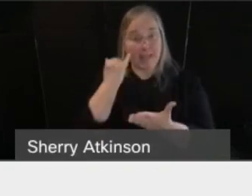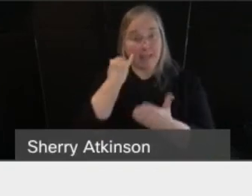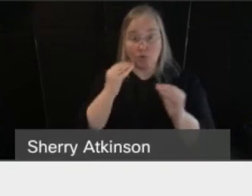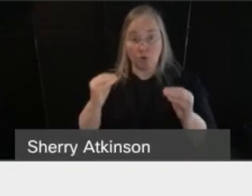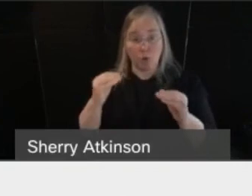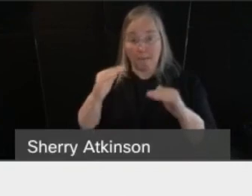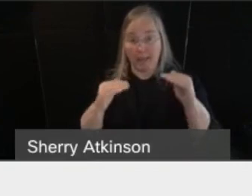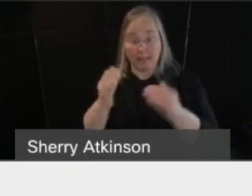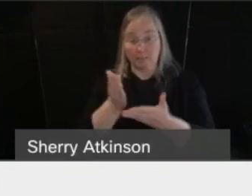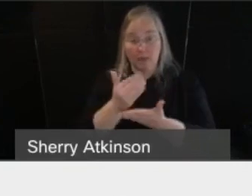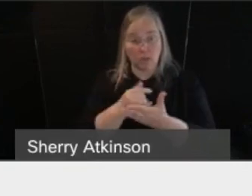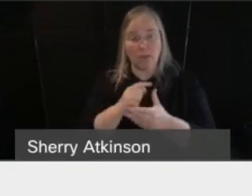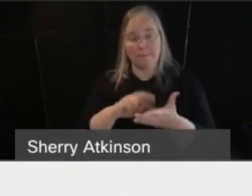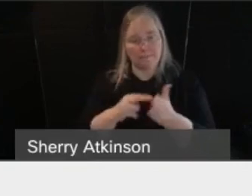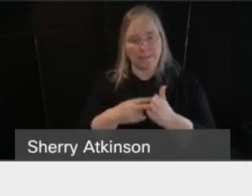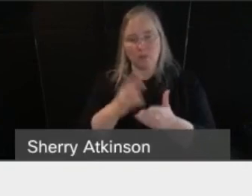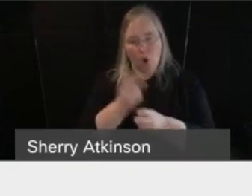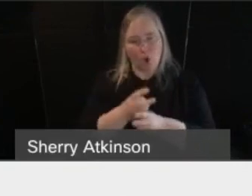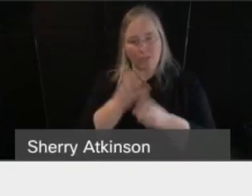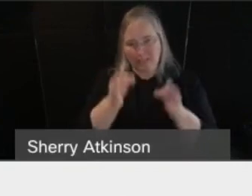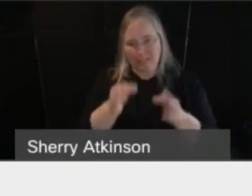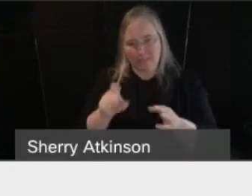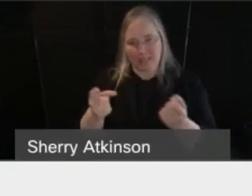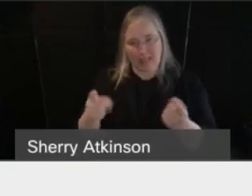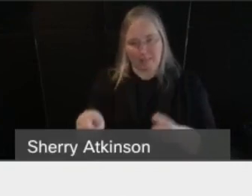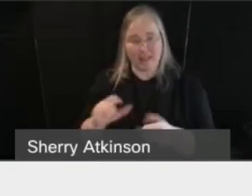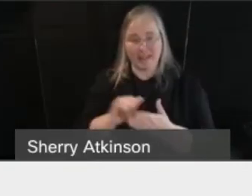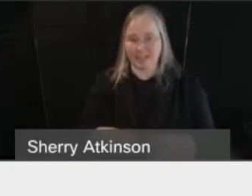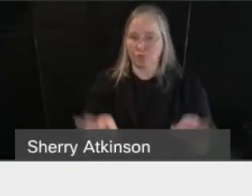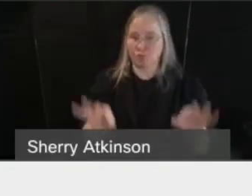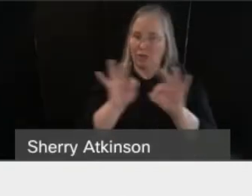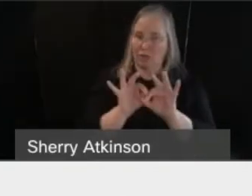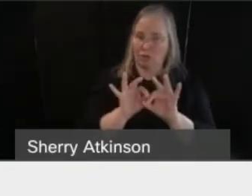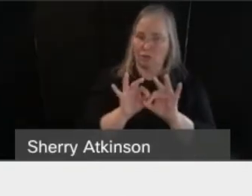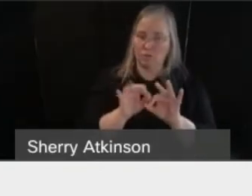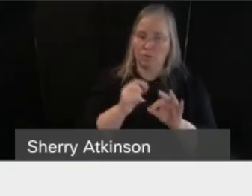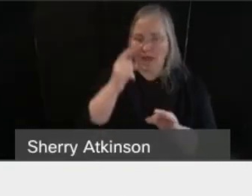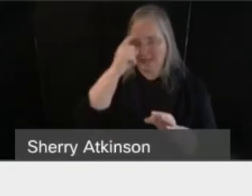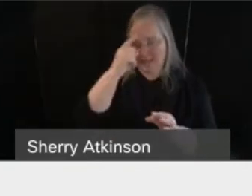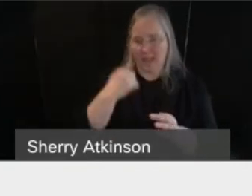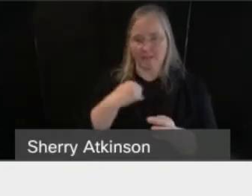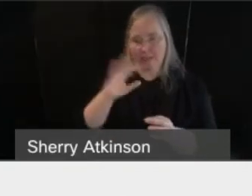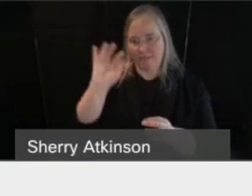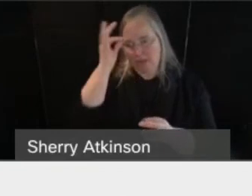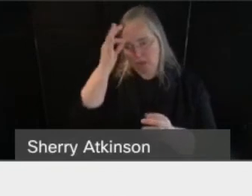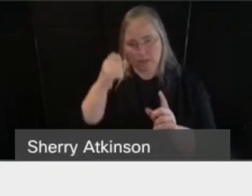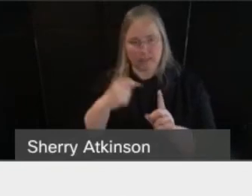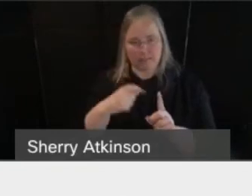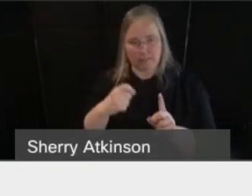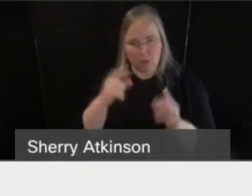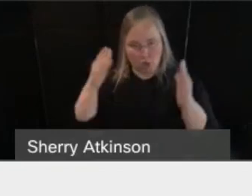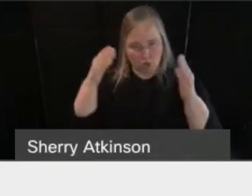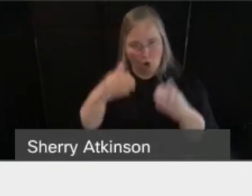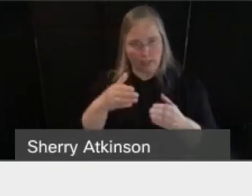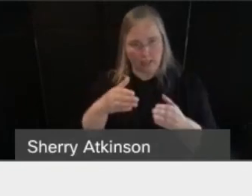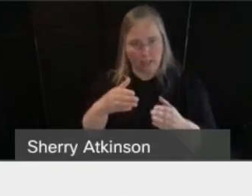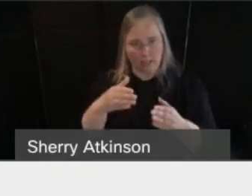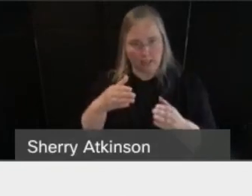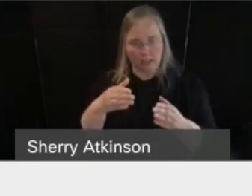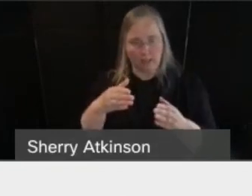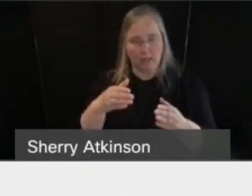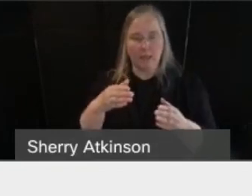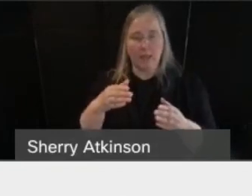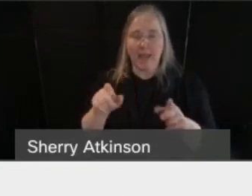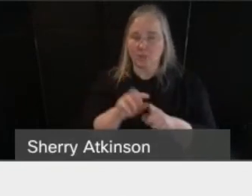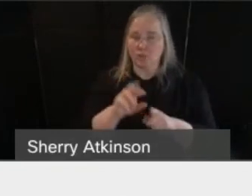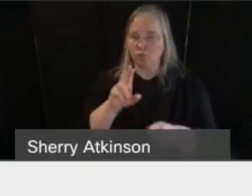to take place. So that's critical. I think having the federal stimulus targeted, as Richard mentioned, if that